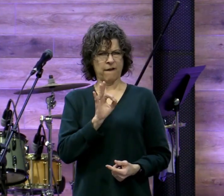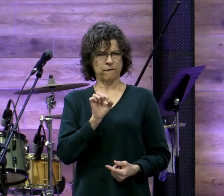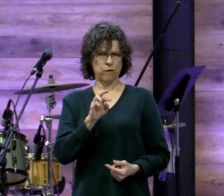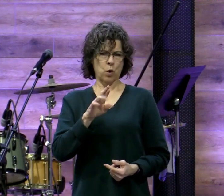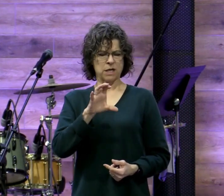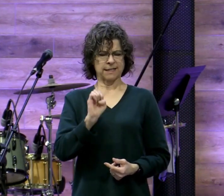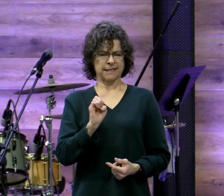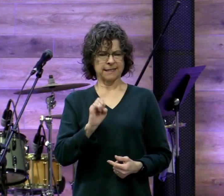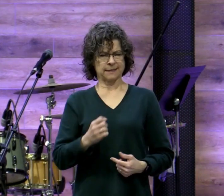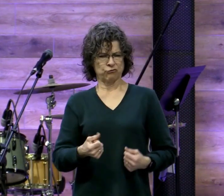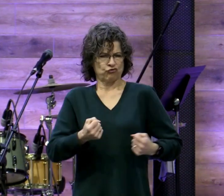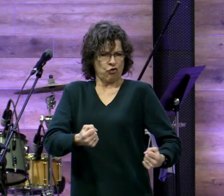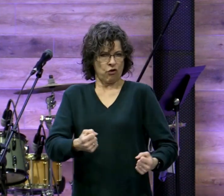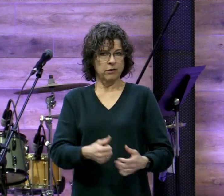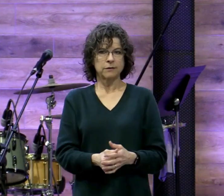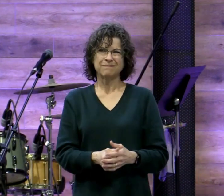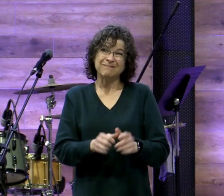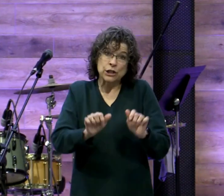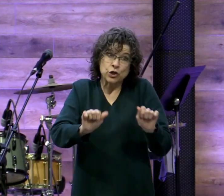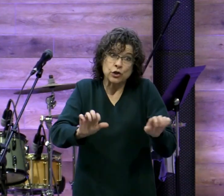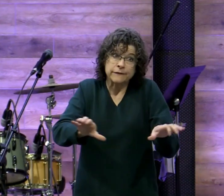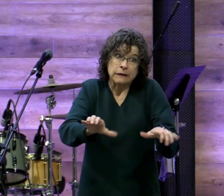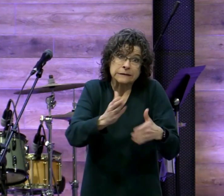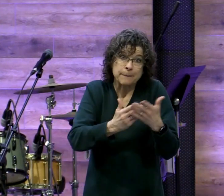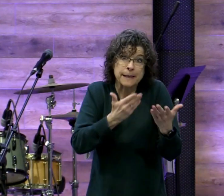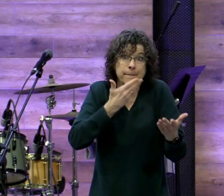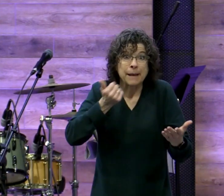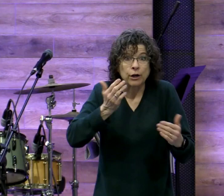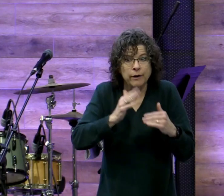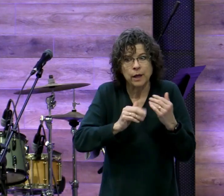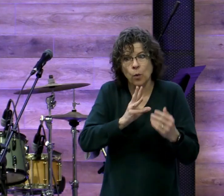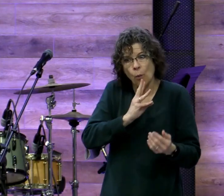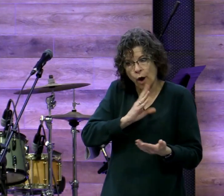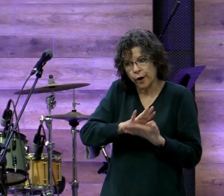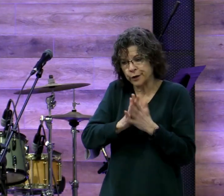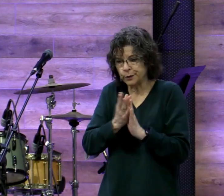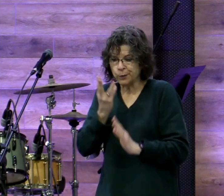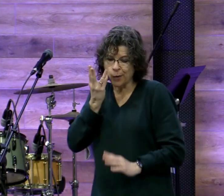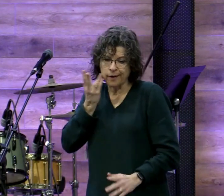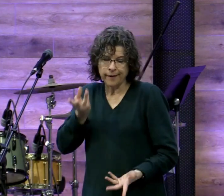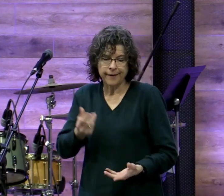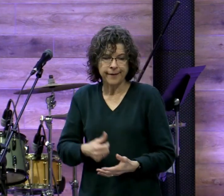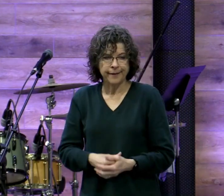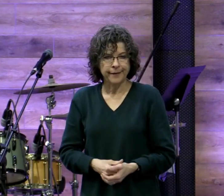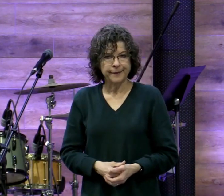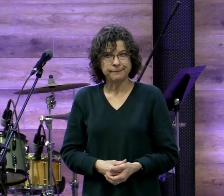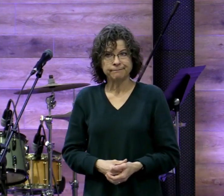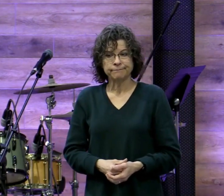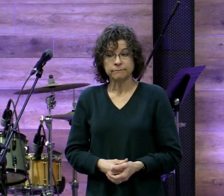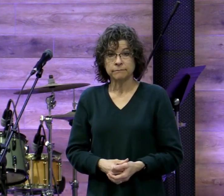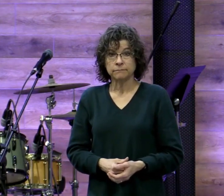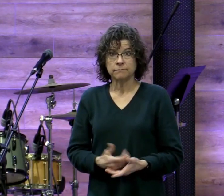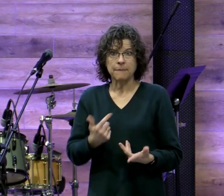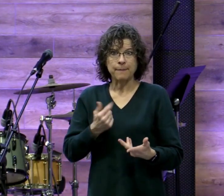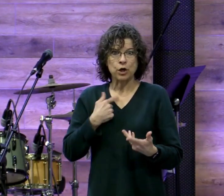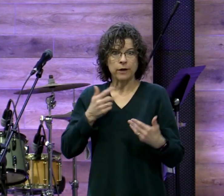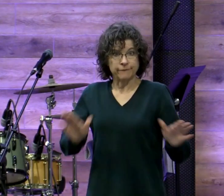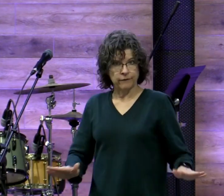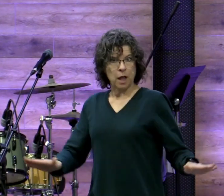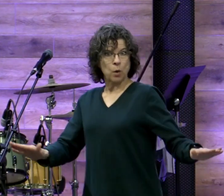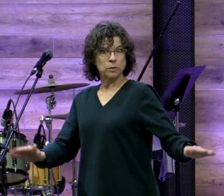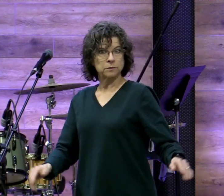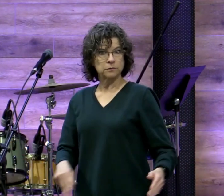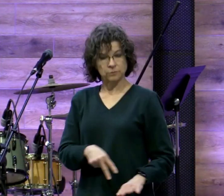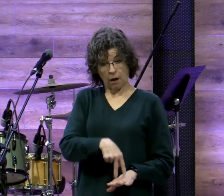he could have done some things that were more spectacular, right? I mean, he could have flown. That'd be pretty